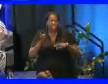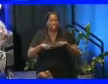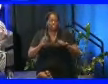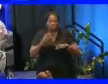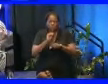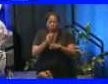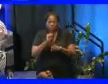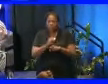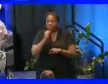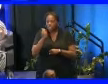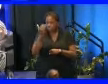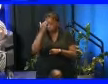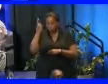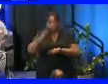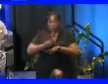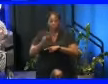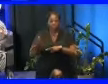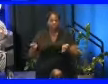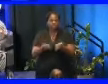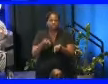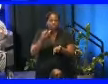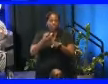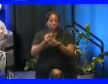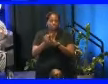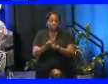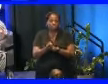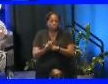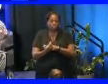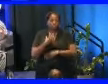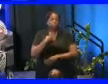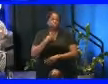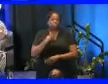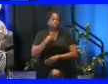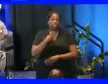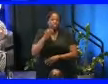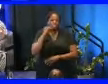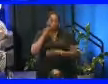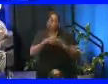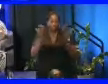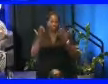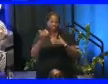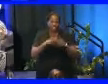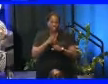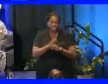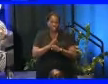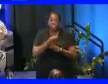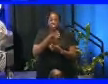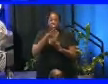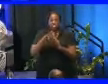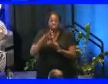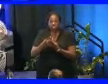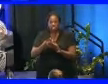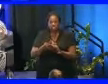go to work? Not knowing that one day that I would give the same testimony and being homeless over 15 years of my life, being incarcerated like this gentleman,